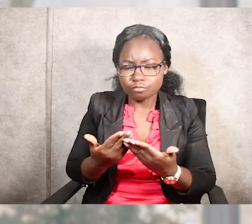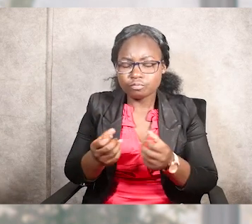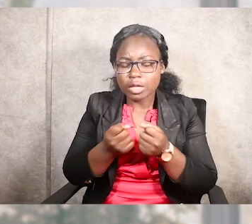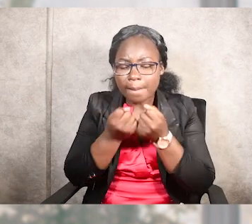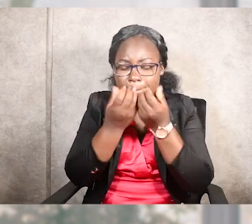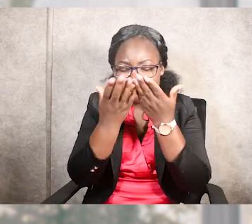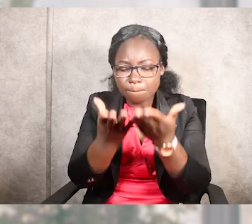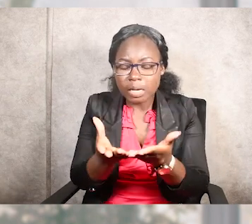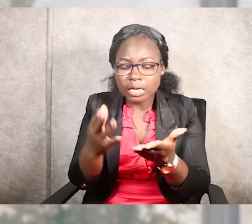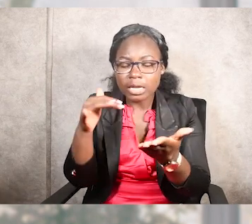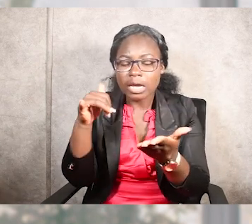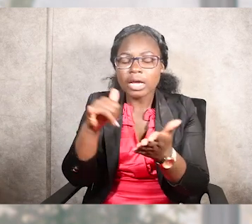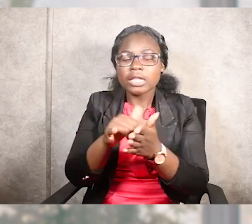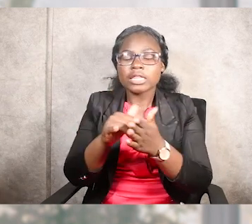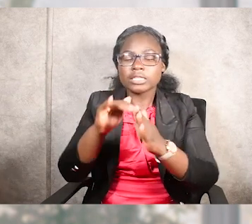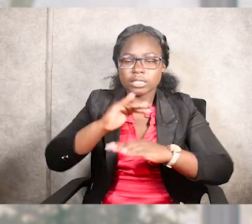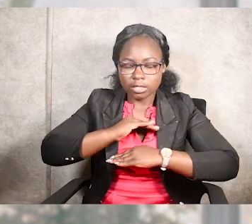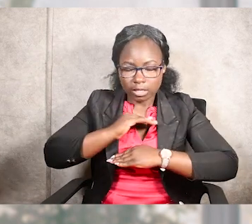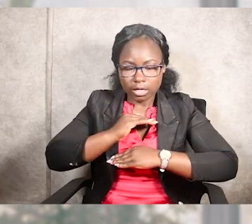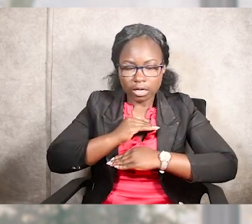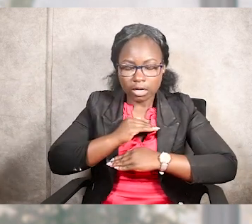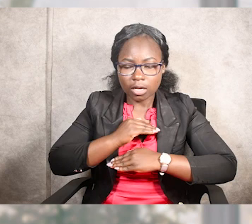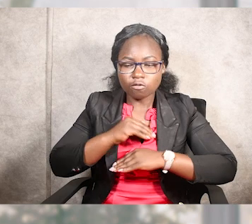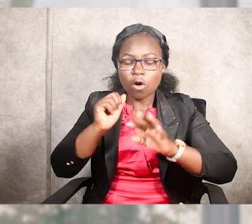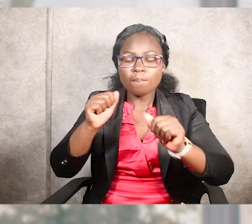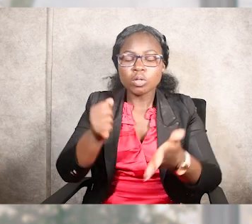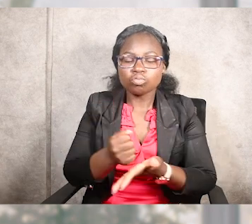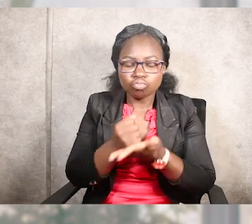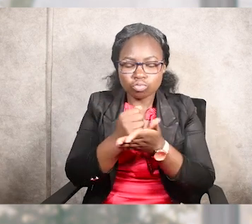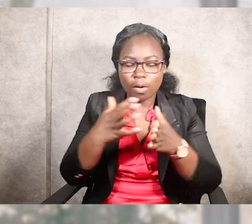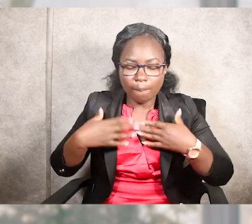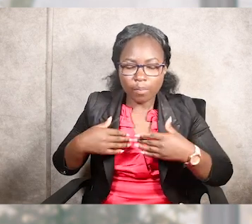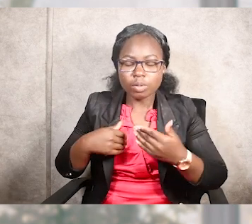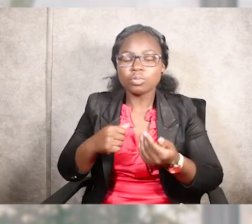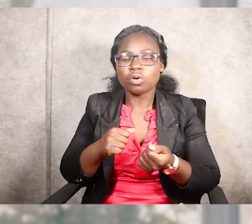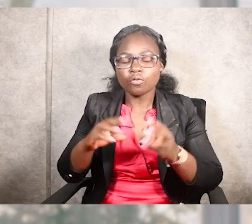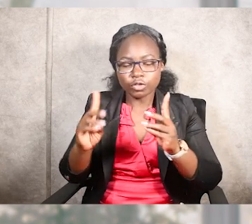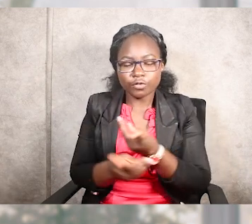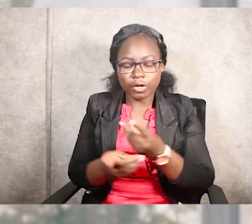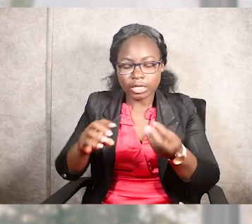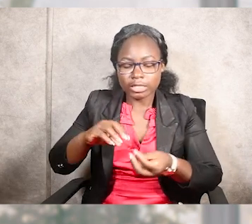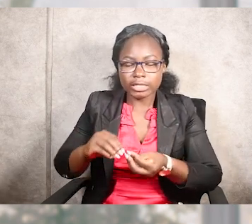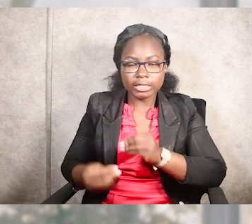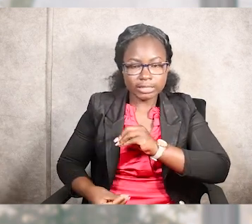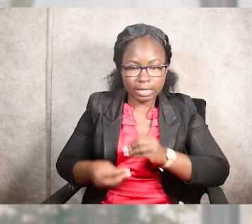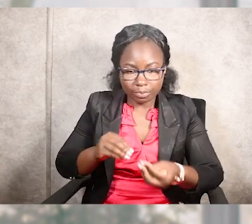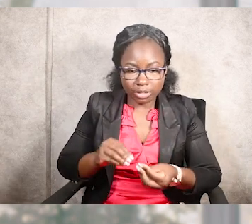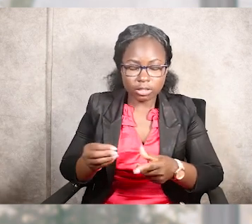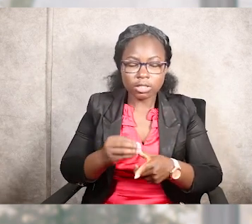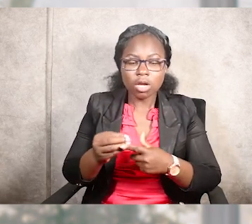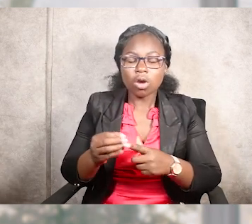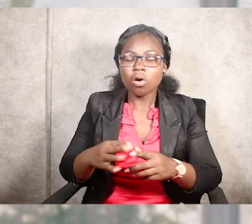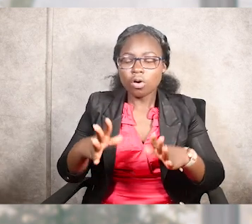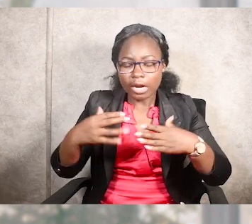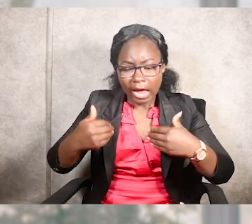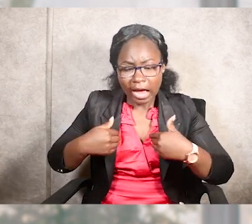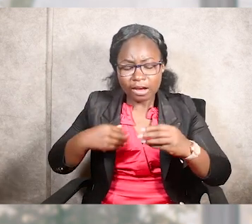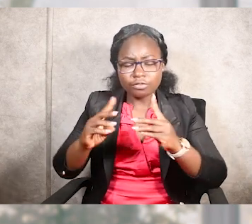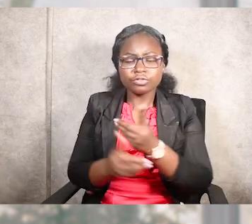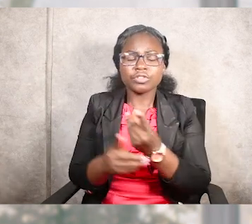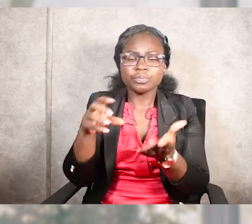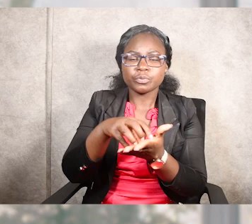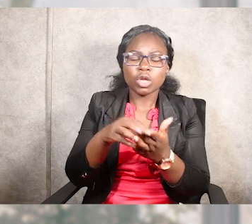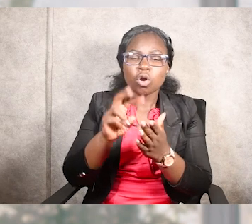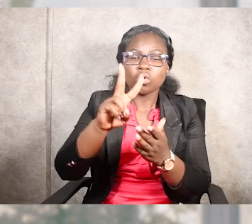rich, that can be multilingual, that can assist people with various forms of disability, and it's able to reach many contexts.